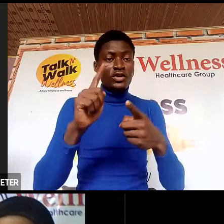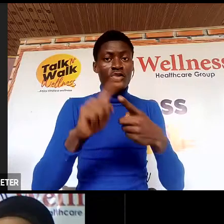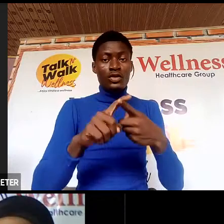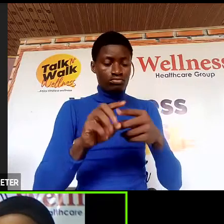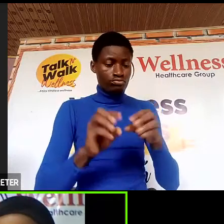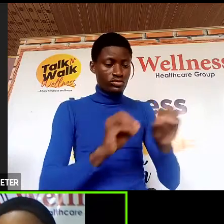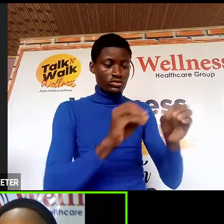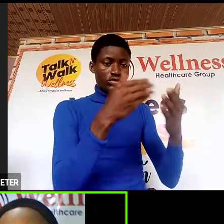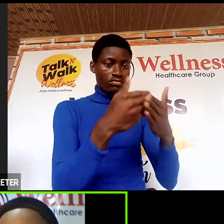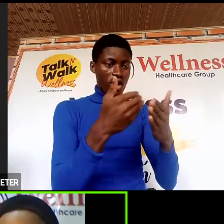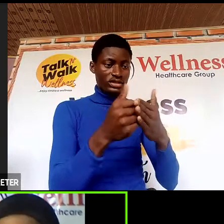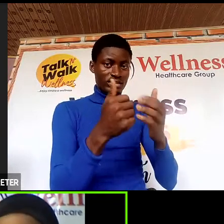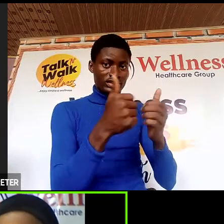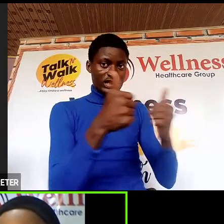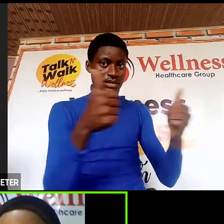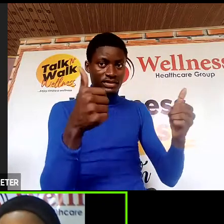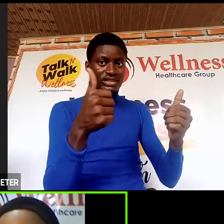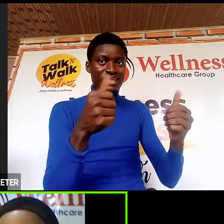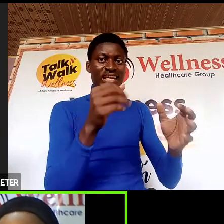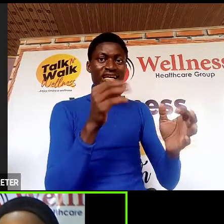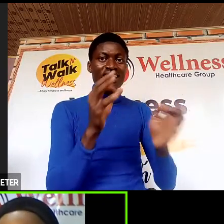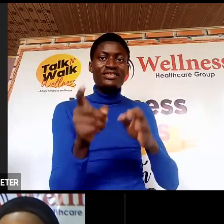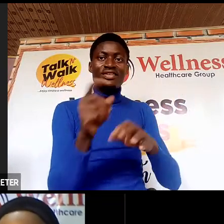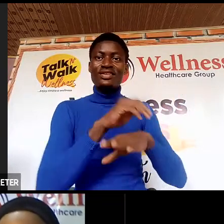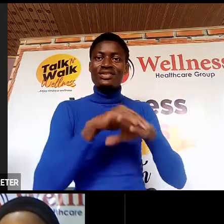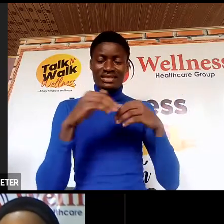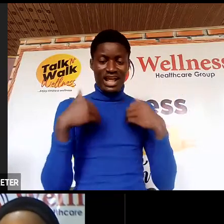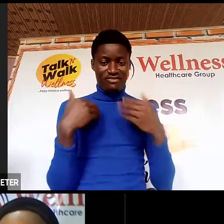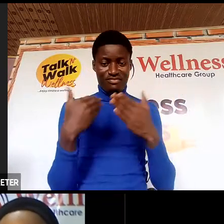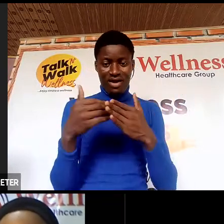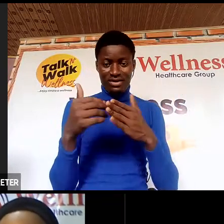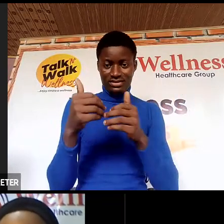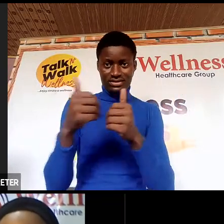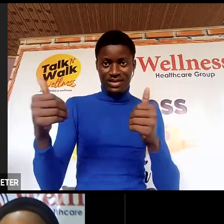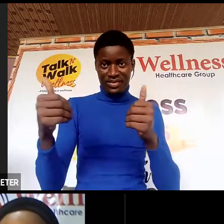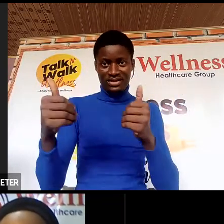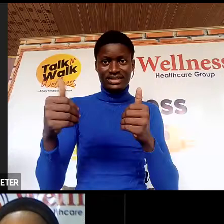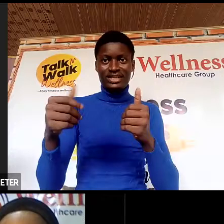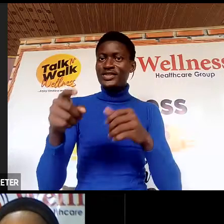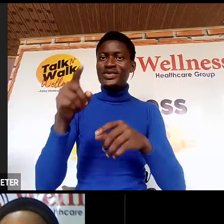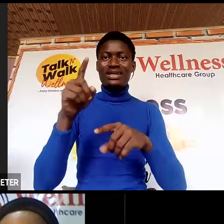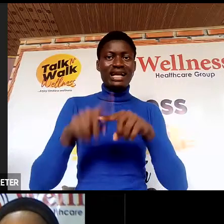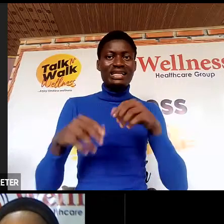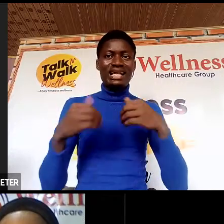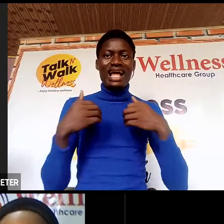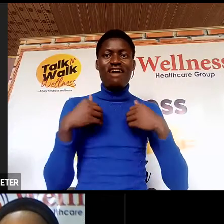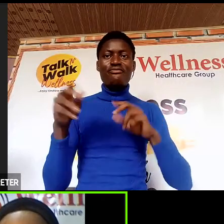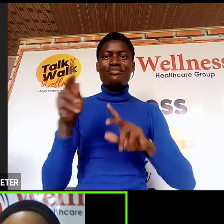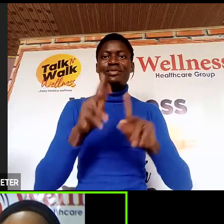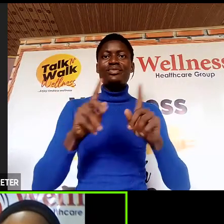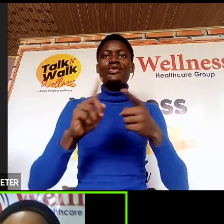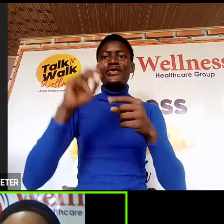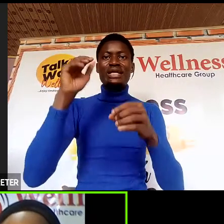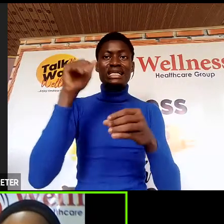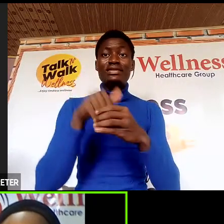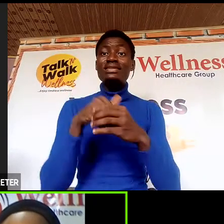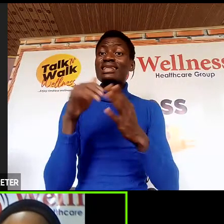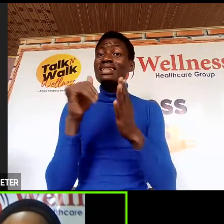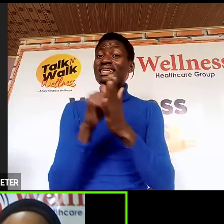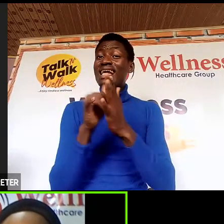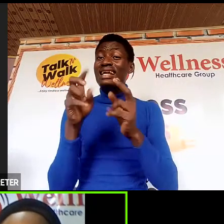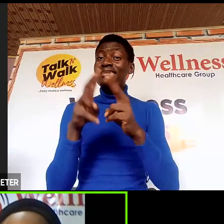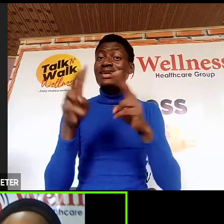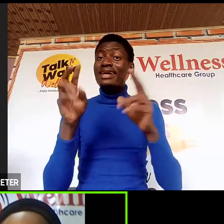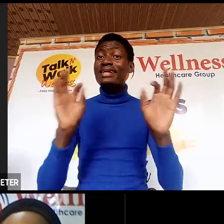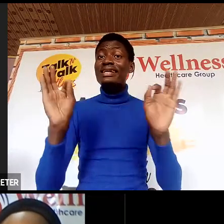place. So I think that's one very key. And just to let you know, I've always invested all my money. You get, and